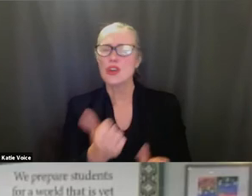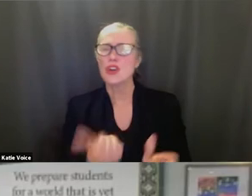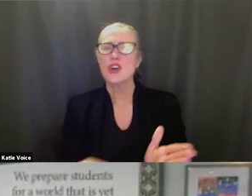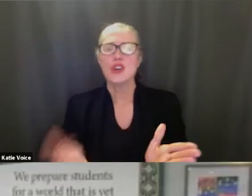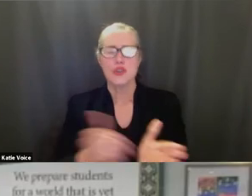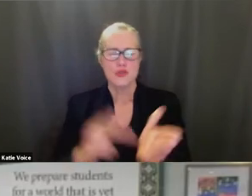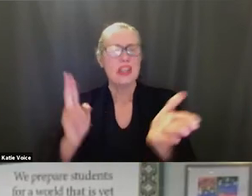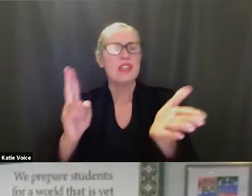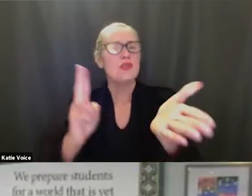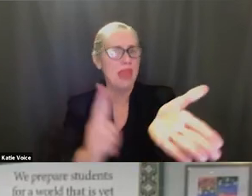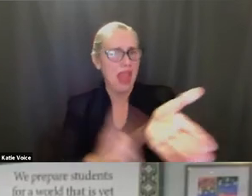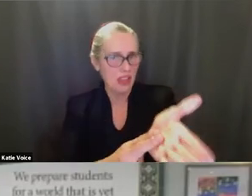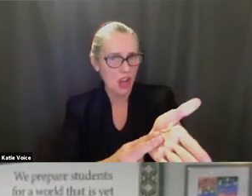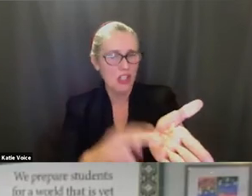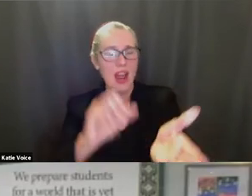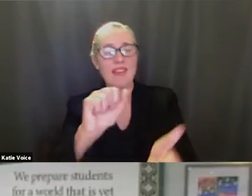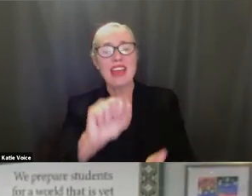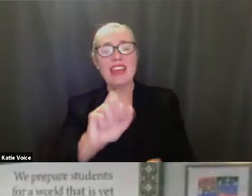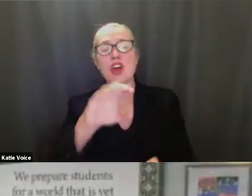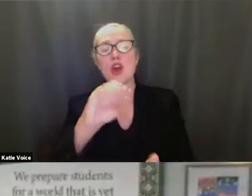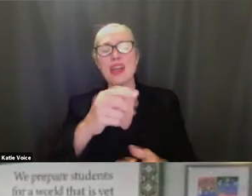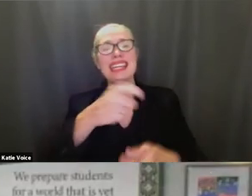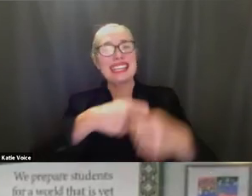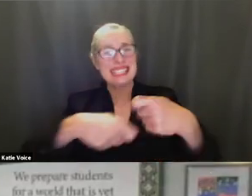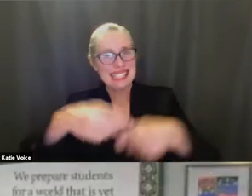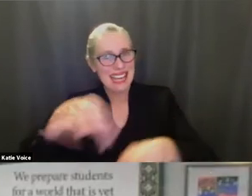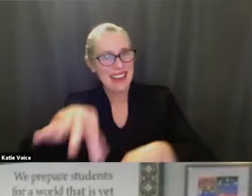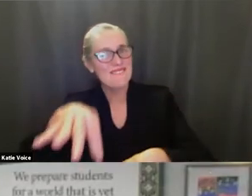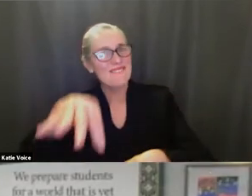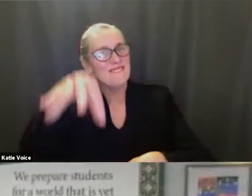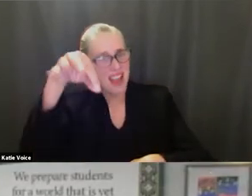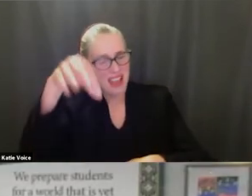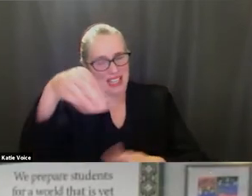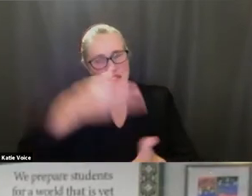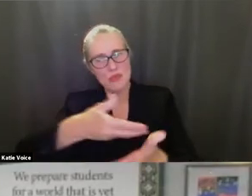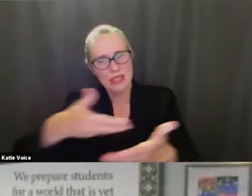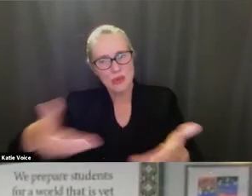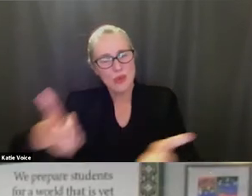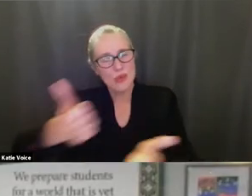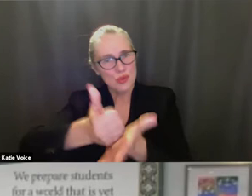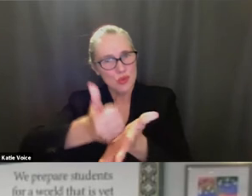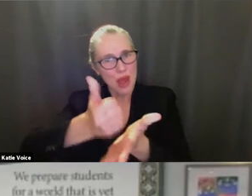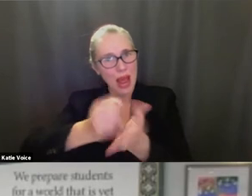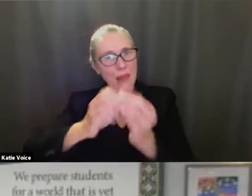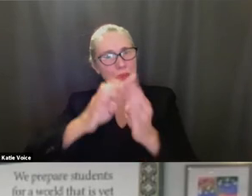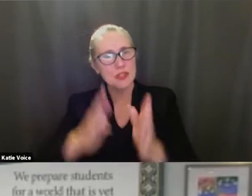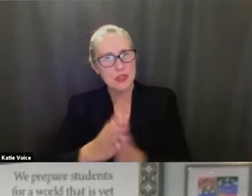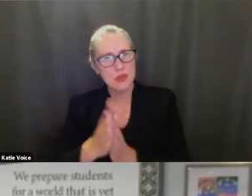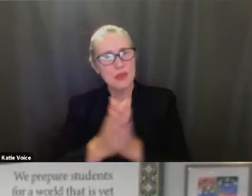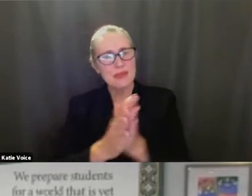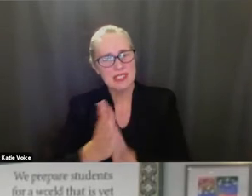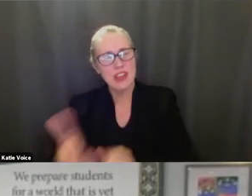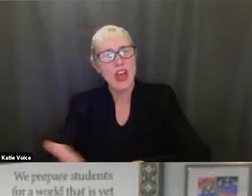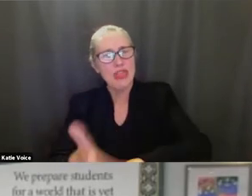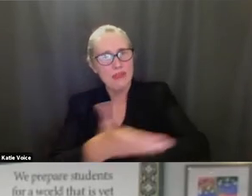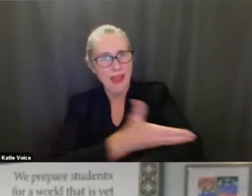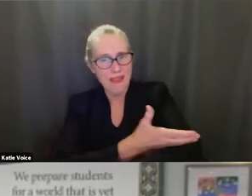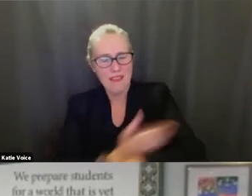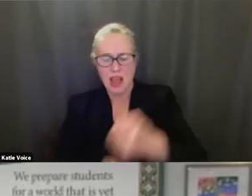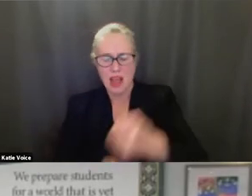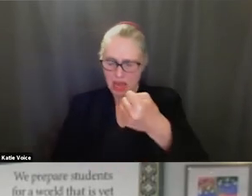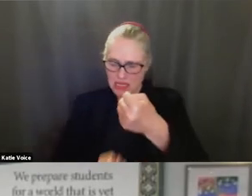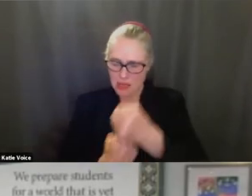instead find resources that will help students thrive i stand with the youth coalition